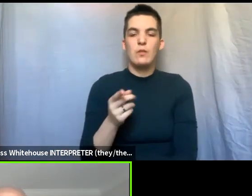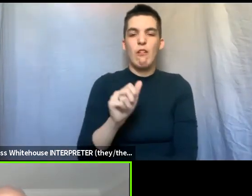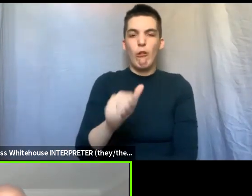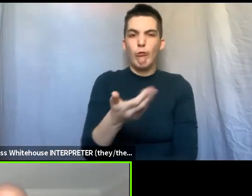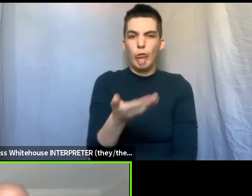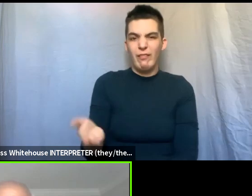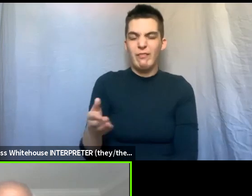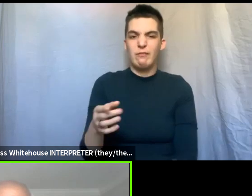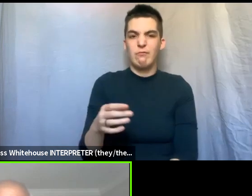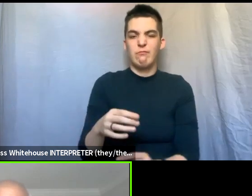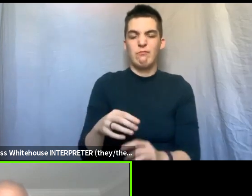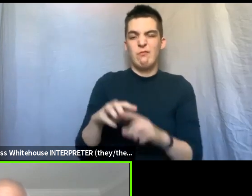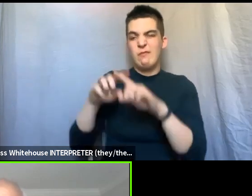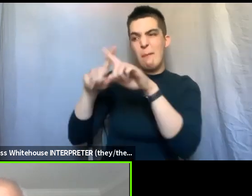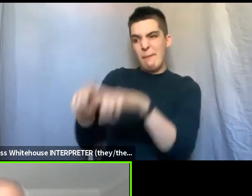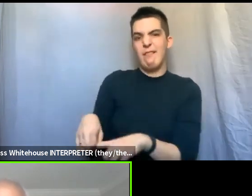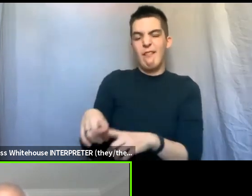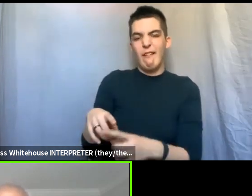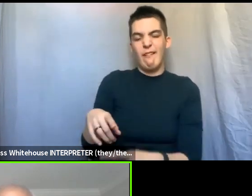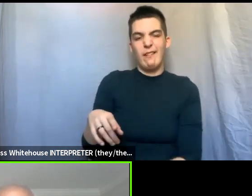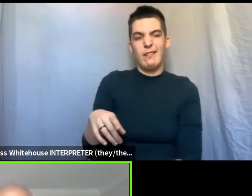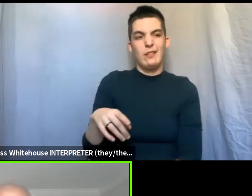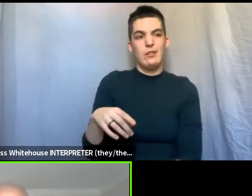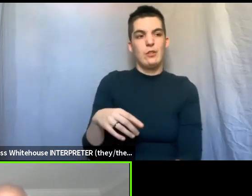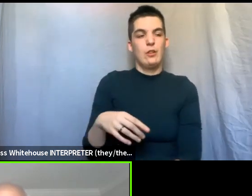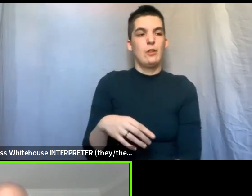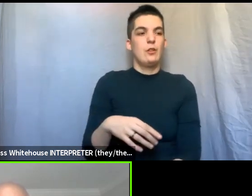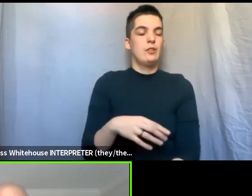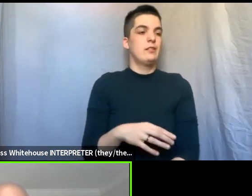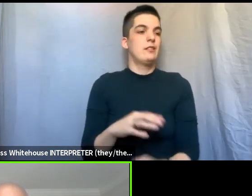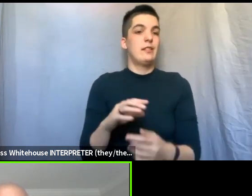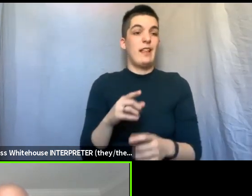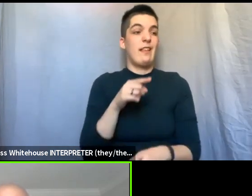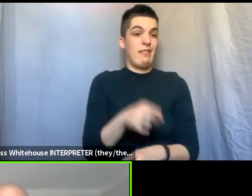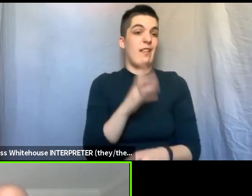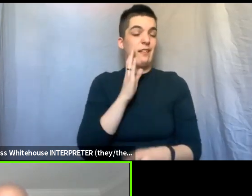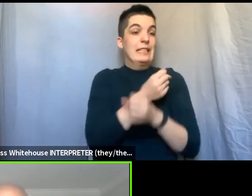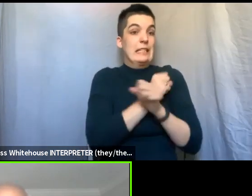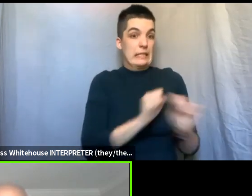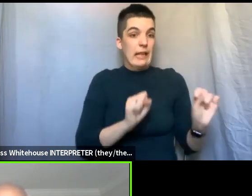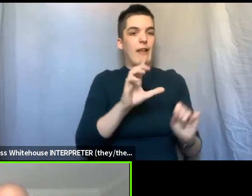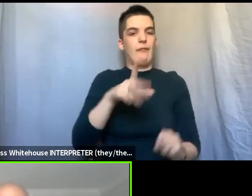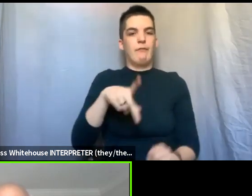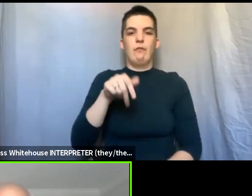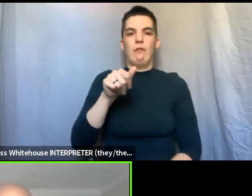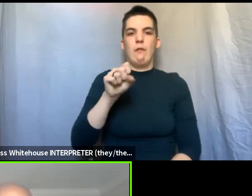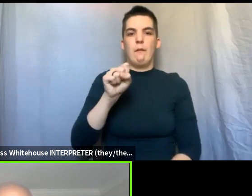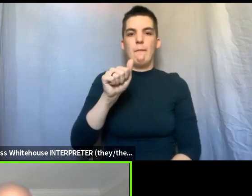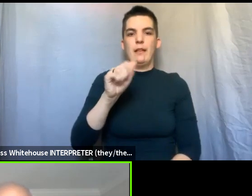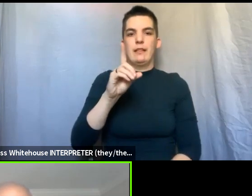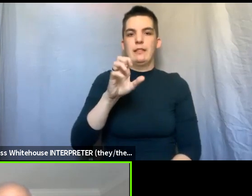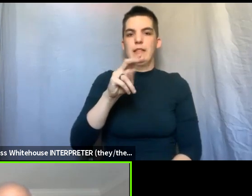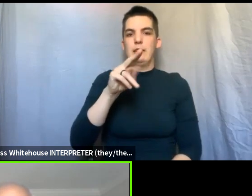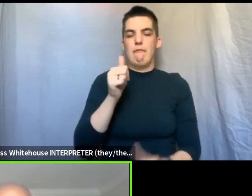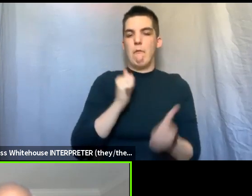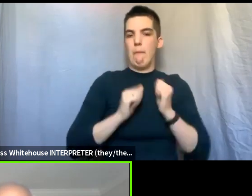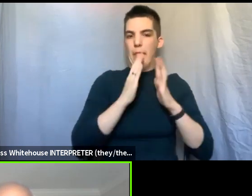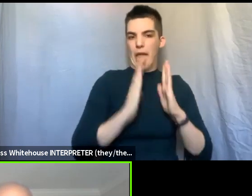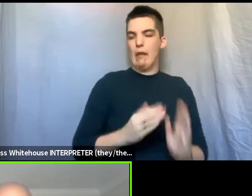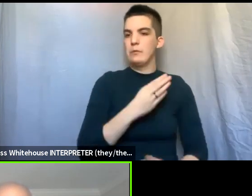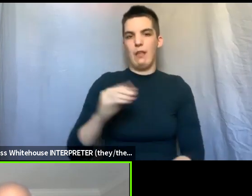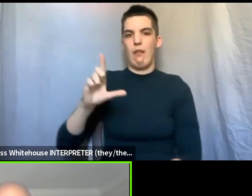that is the thing that saved Pasadena Playhouse and saved Lincoln Center. People, lovers of theater, are out